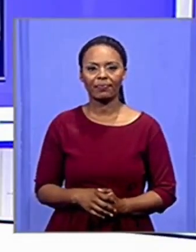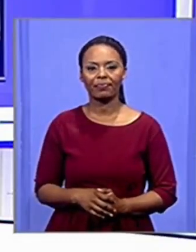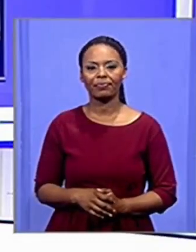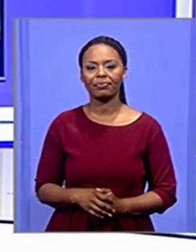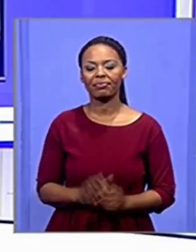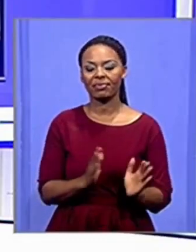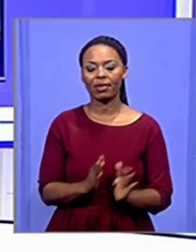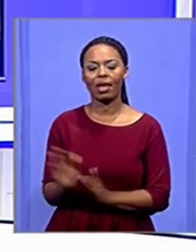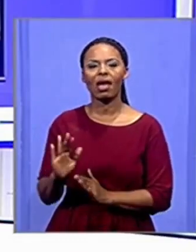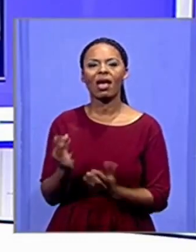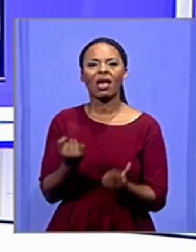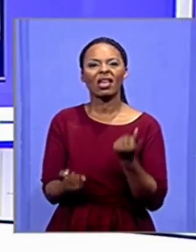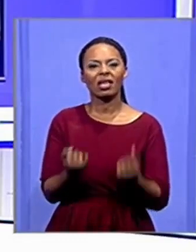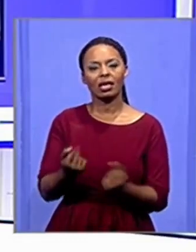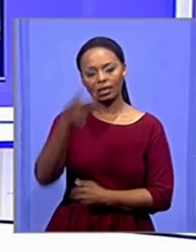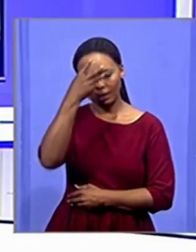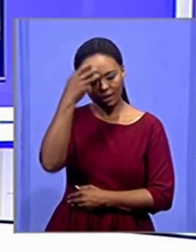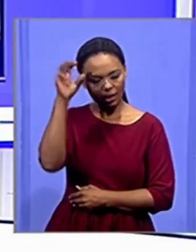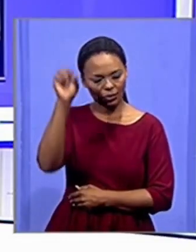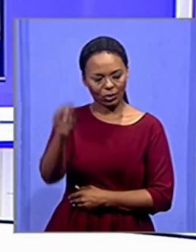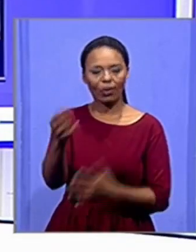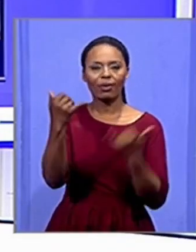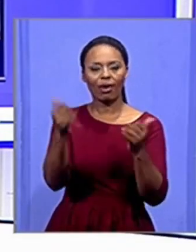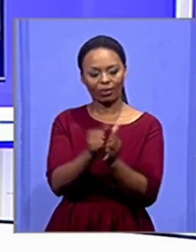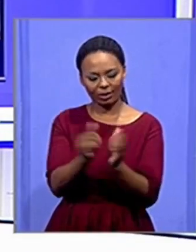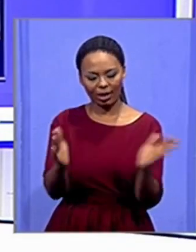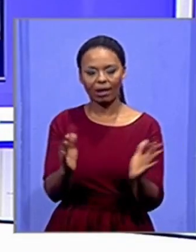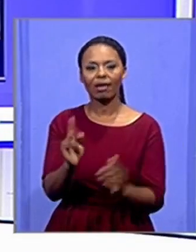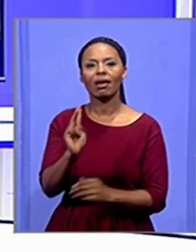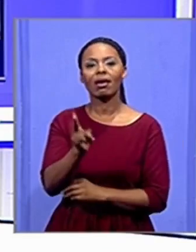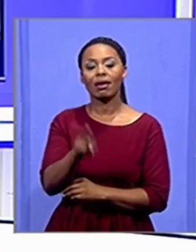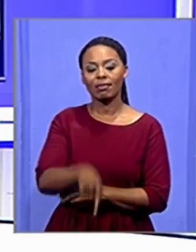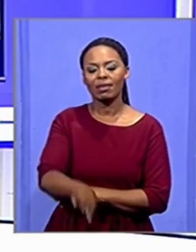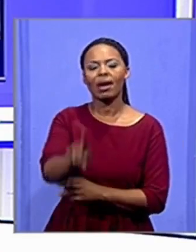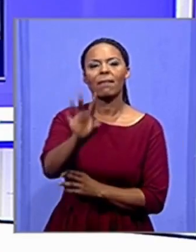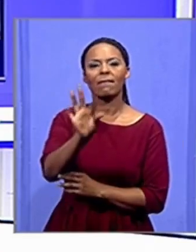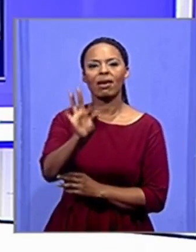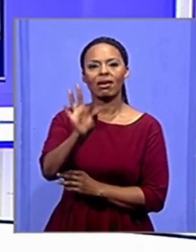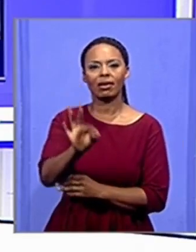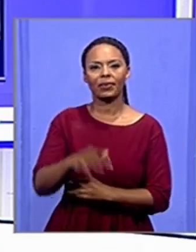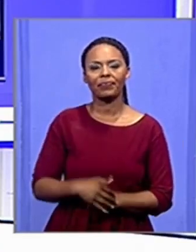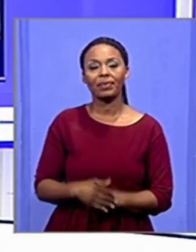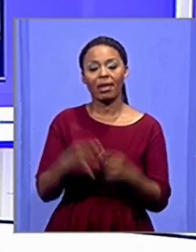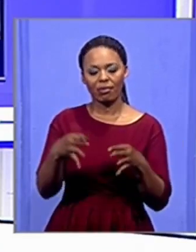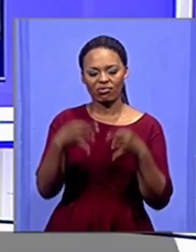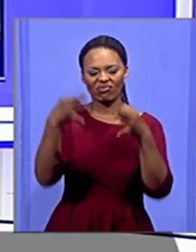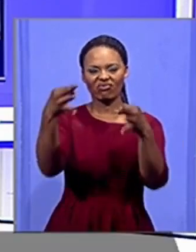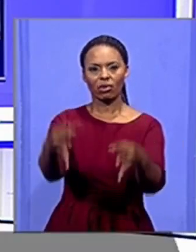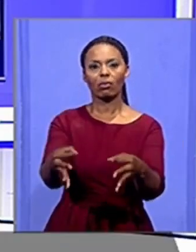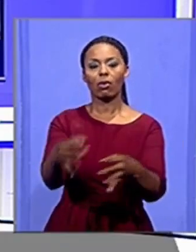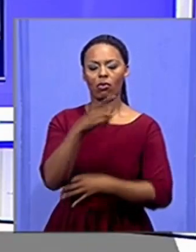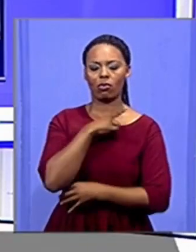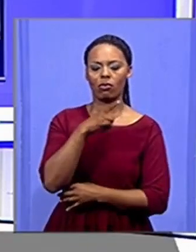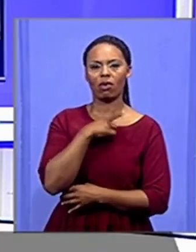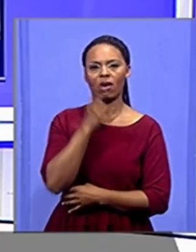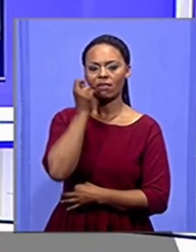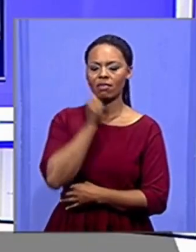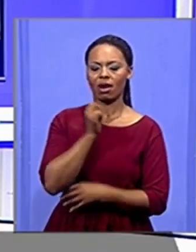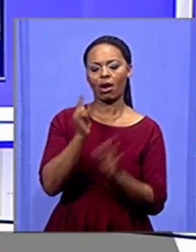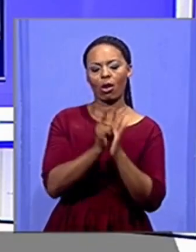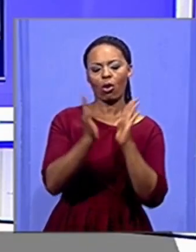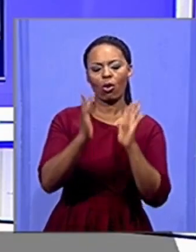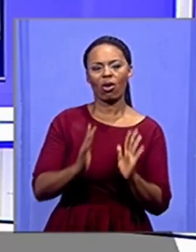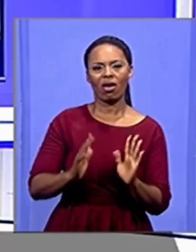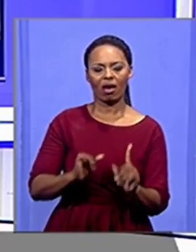Molato wa polao ya Senzo Meiwa o tla thoma gape ka mošupologo. Molato o šutišitšwe ka morago ga ge moemedi wa molao